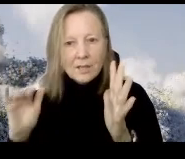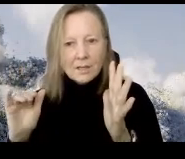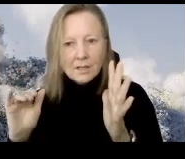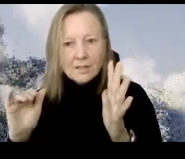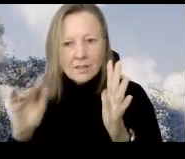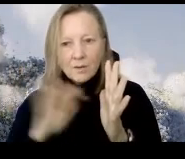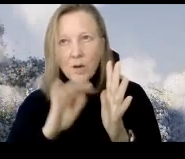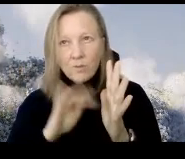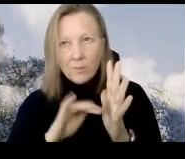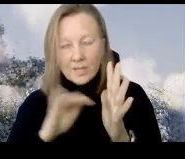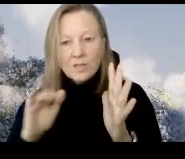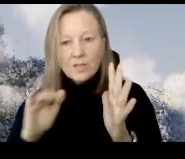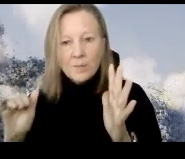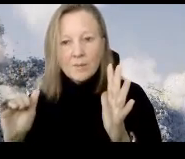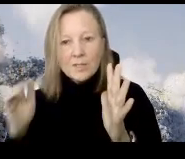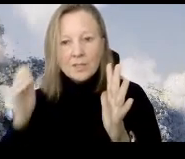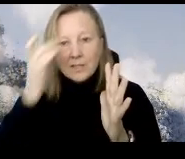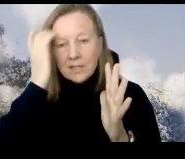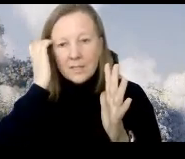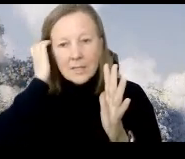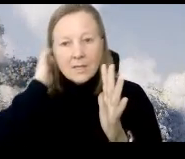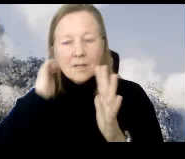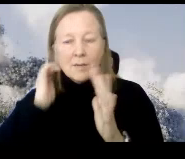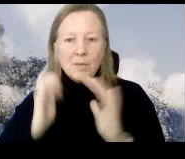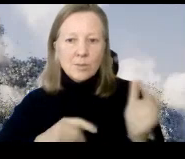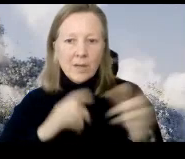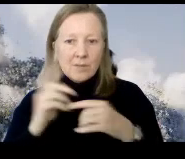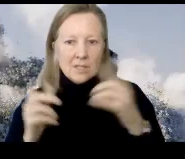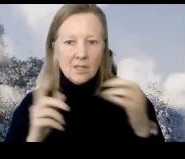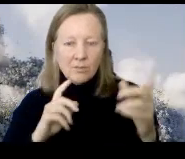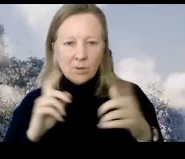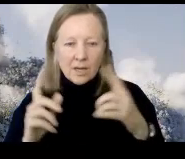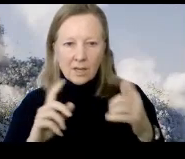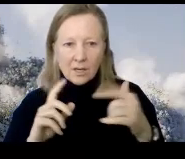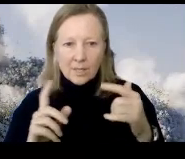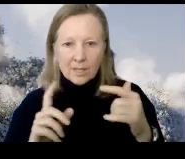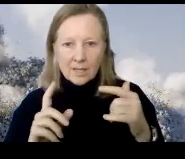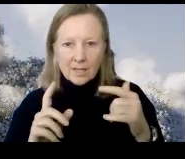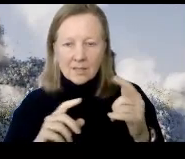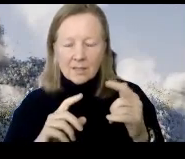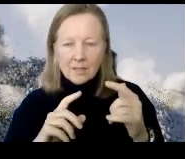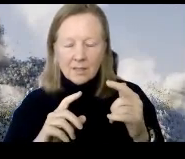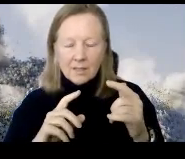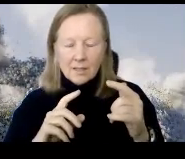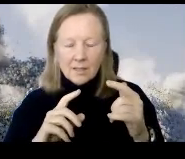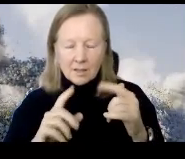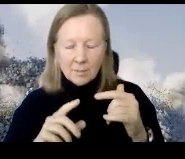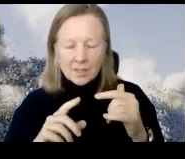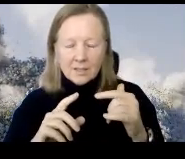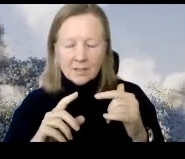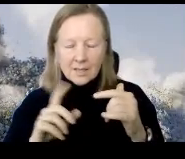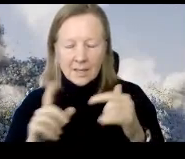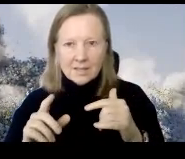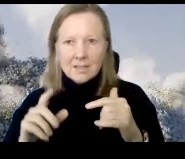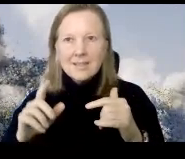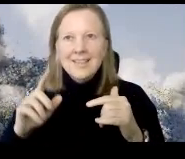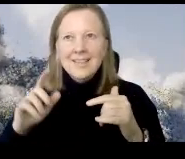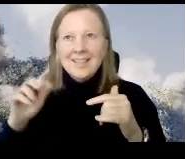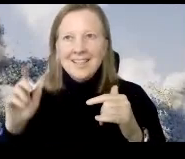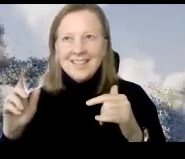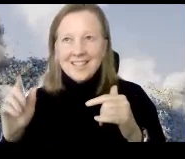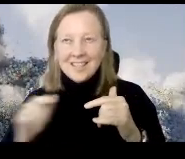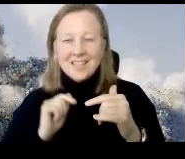of PR, confirmation of permanent residency, because we have to see if your economic status, economics